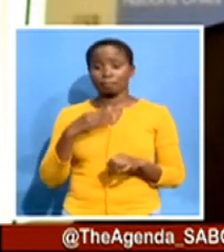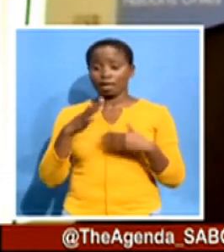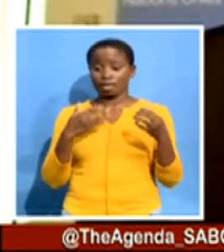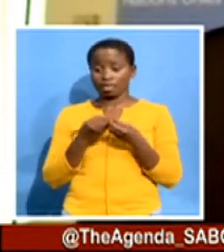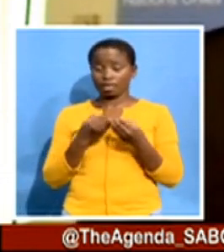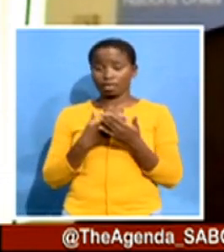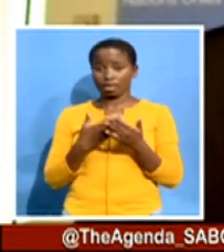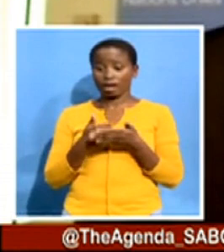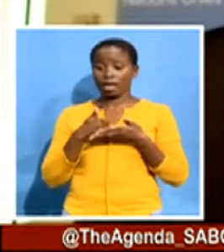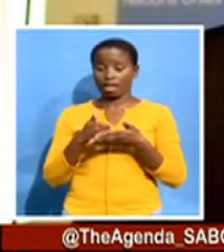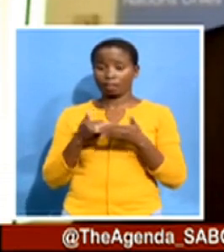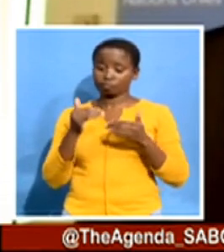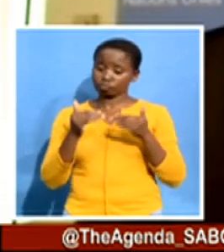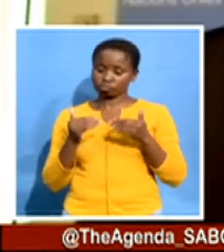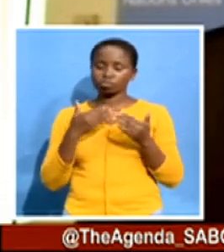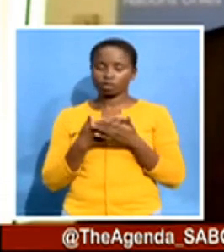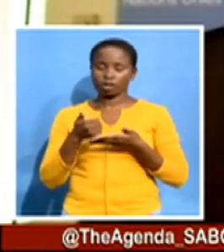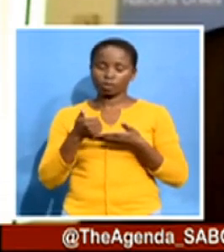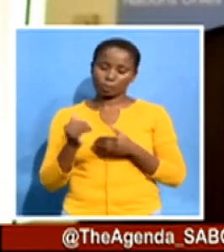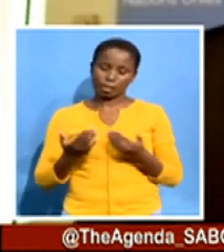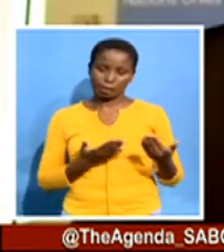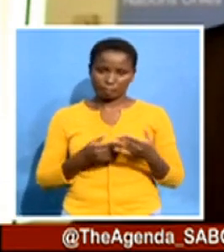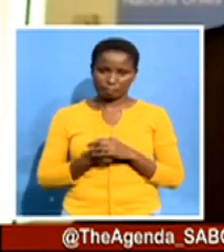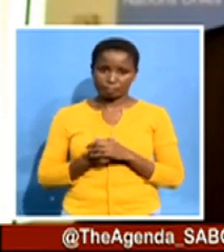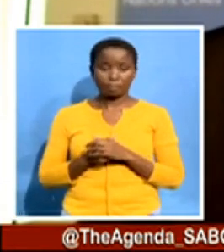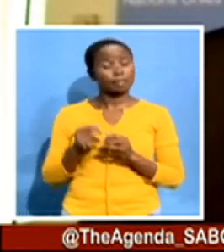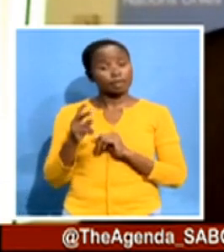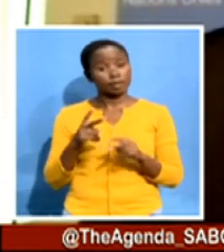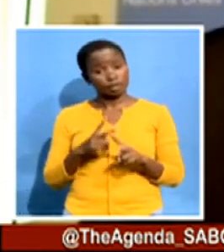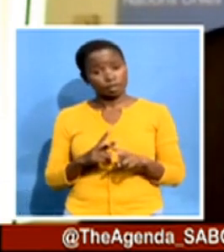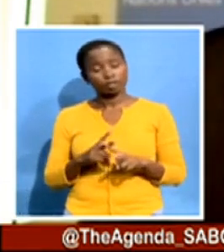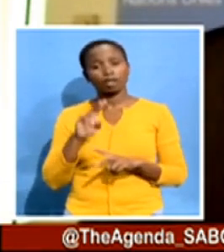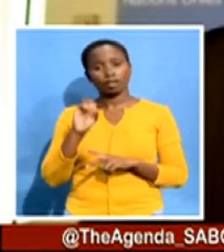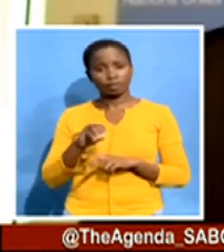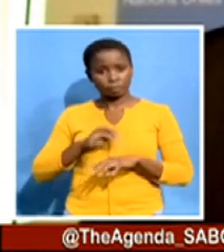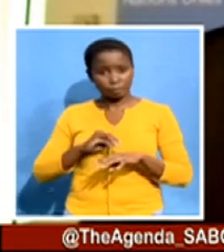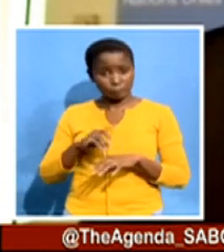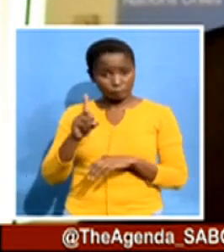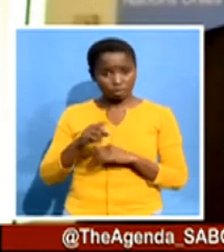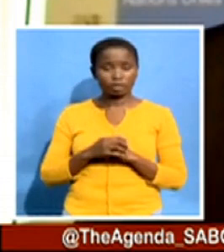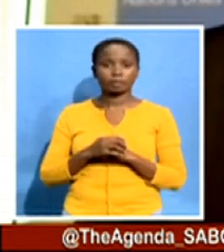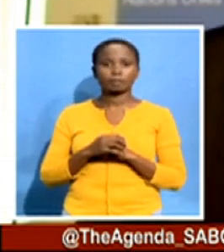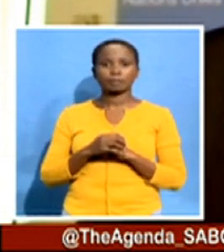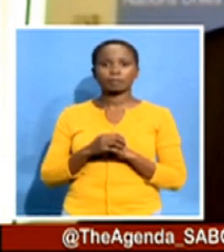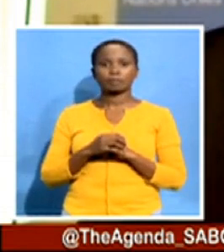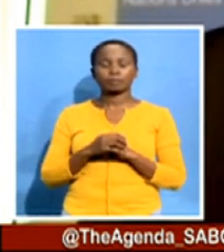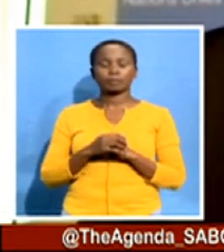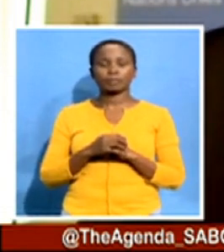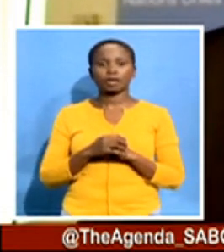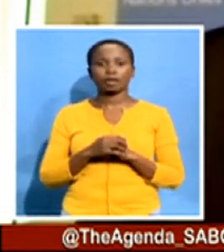the other hand, there are issues of privacy, issues of